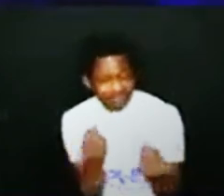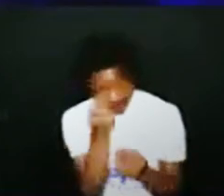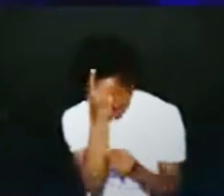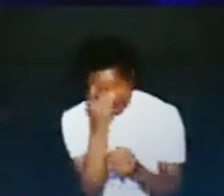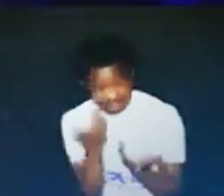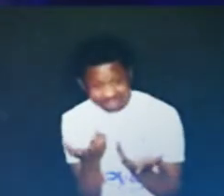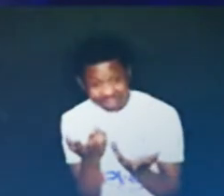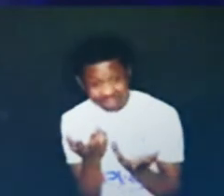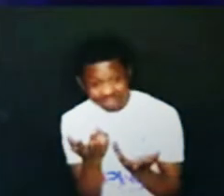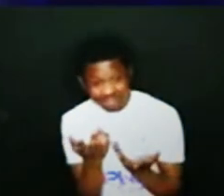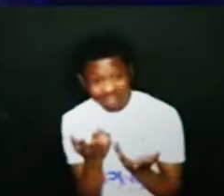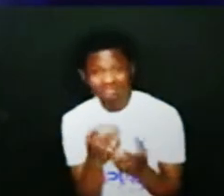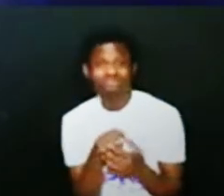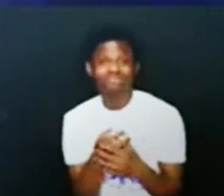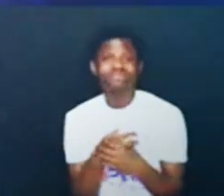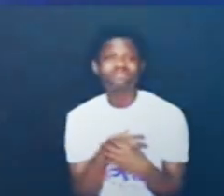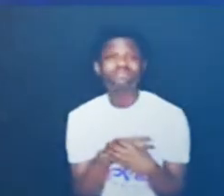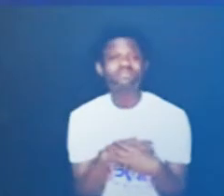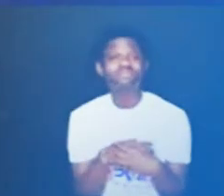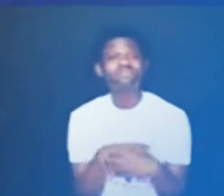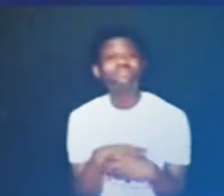You are thinking of yourselves.